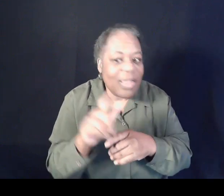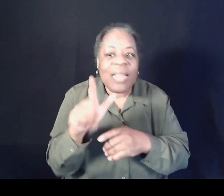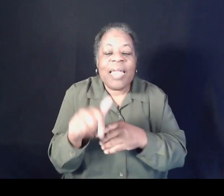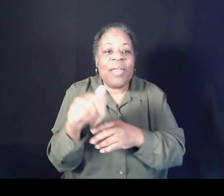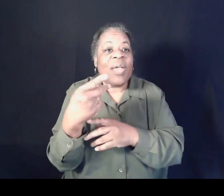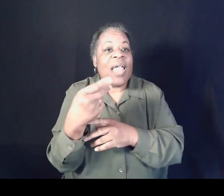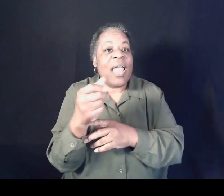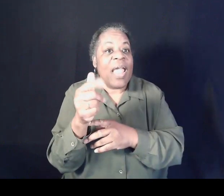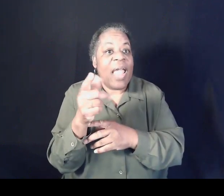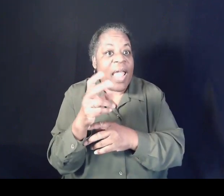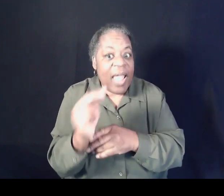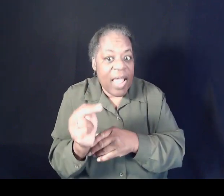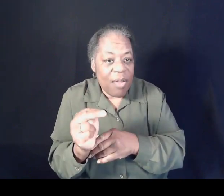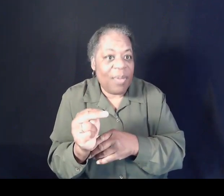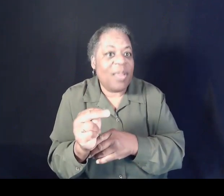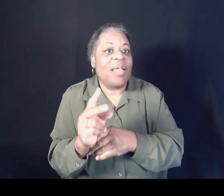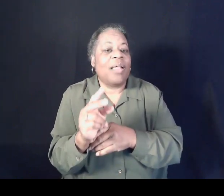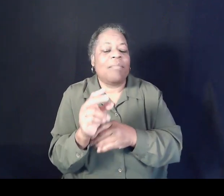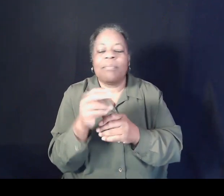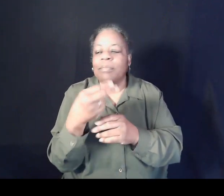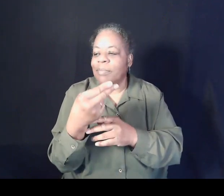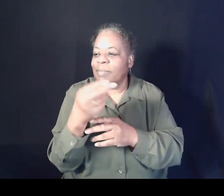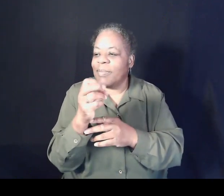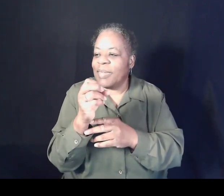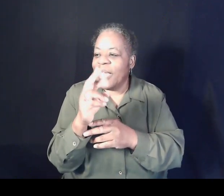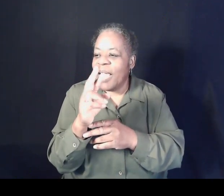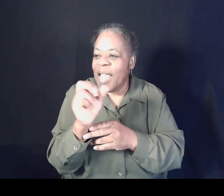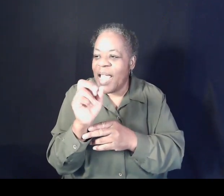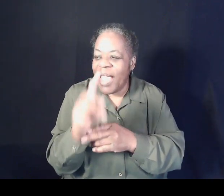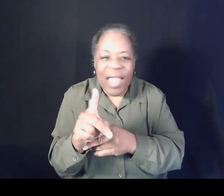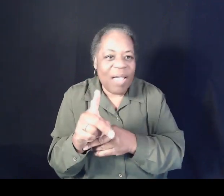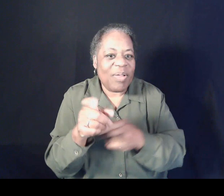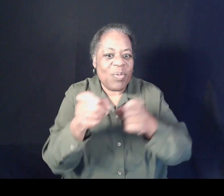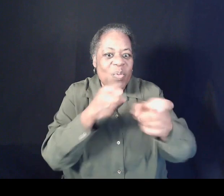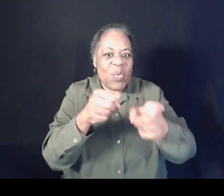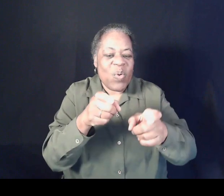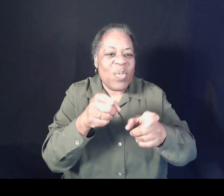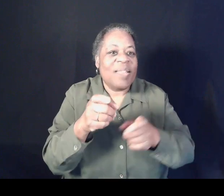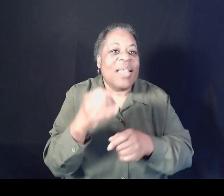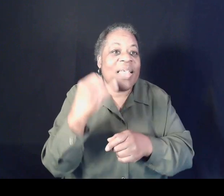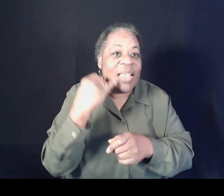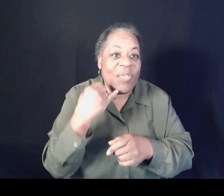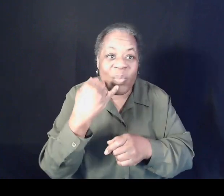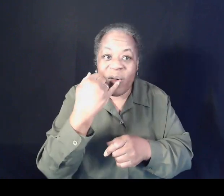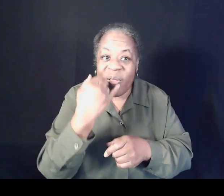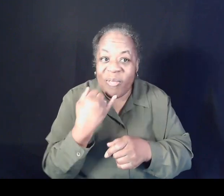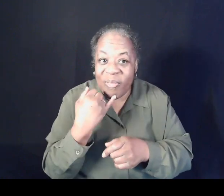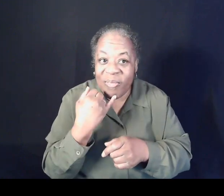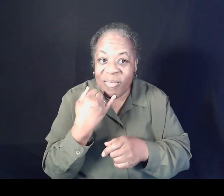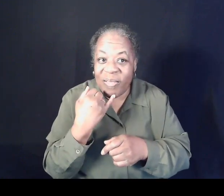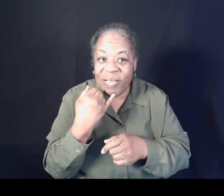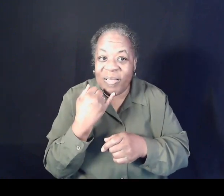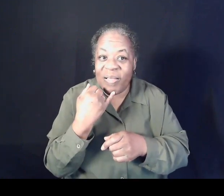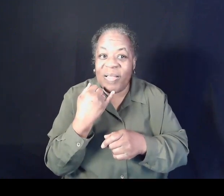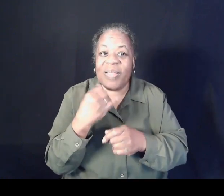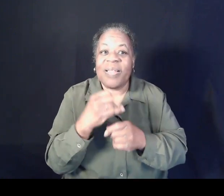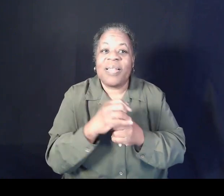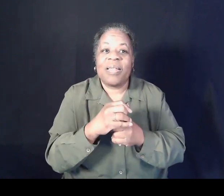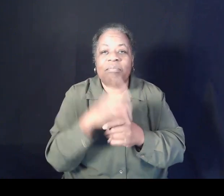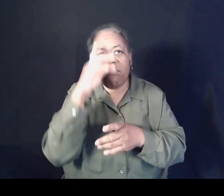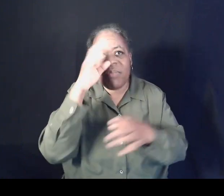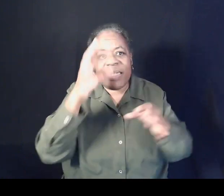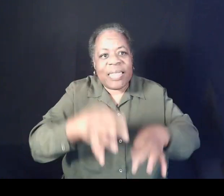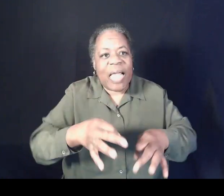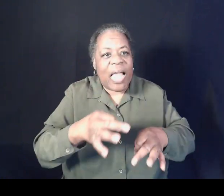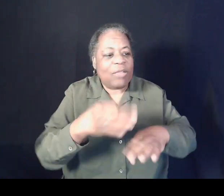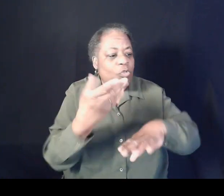rule. You remember Herod from Christmas time, that King Herod. Herod is given Israel to rule Israel, and he decides to renovate